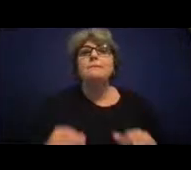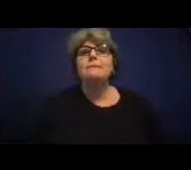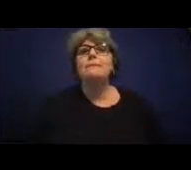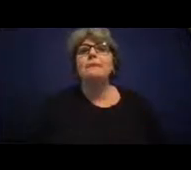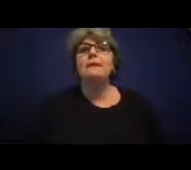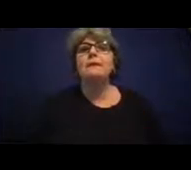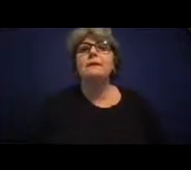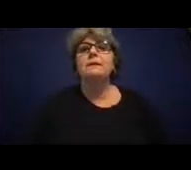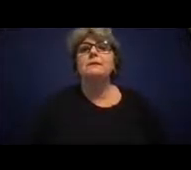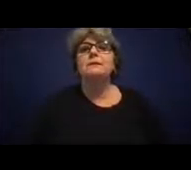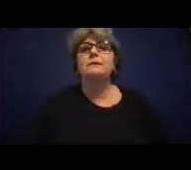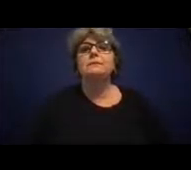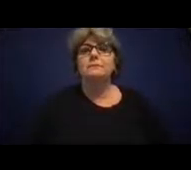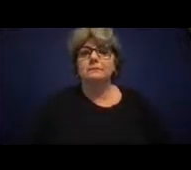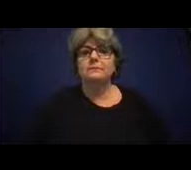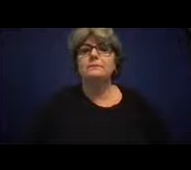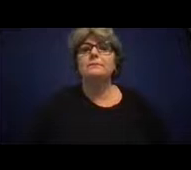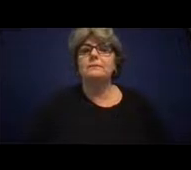affected. Oh, sorry.